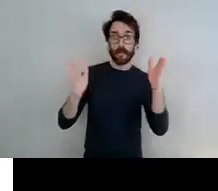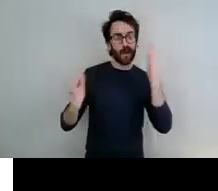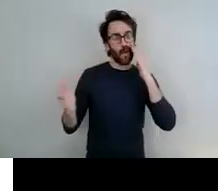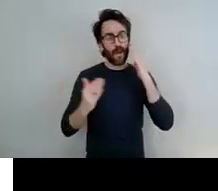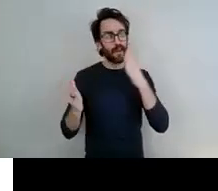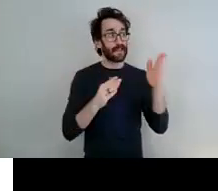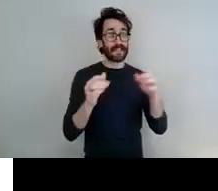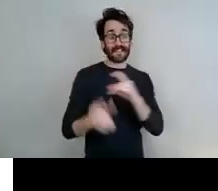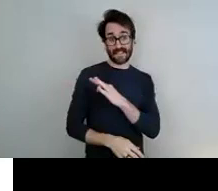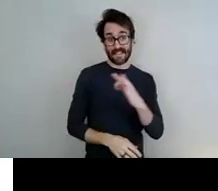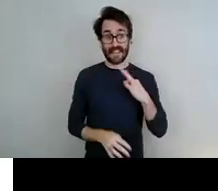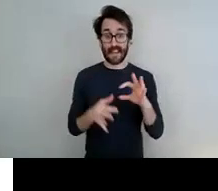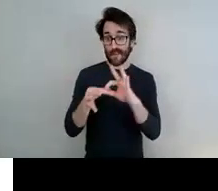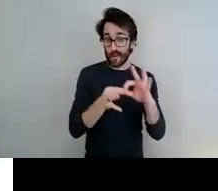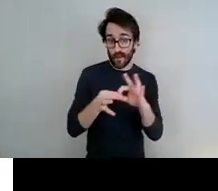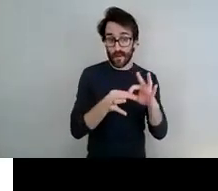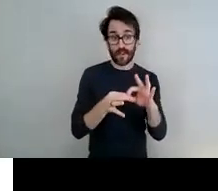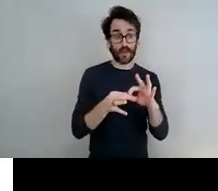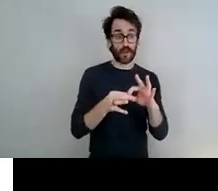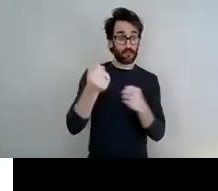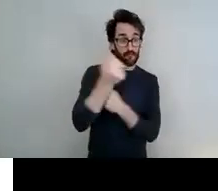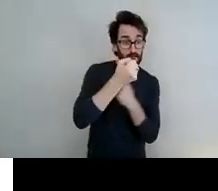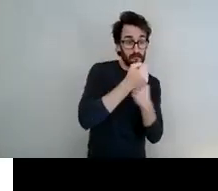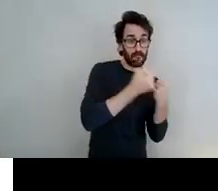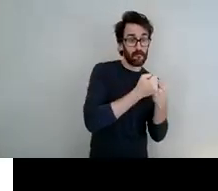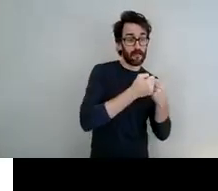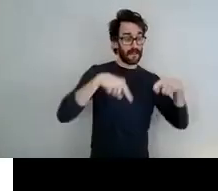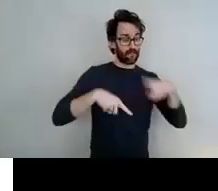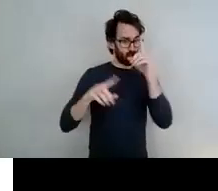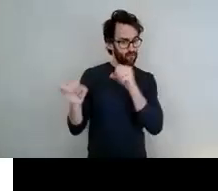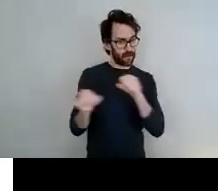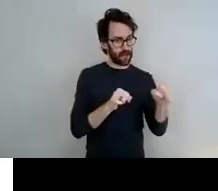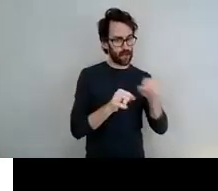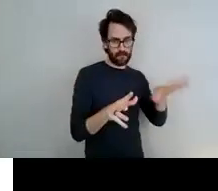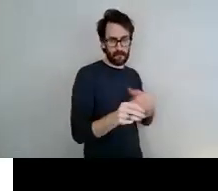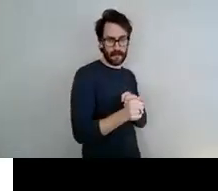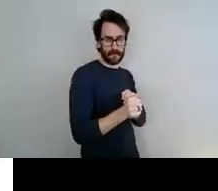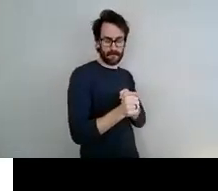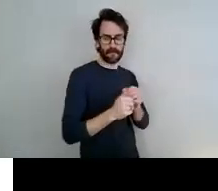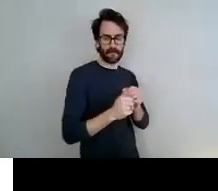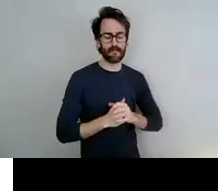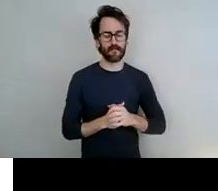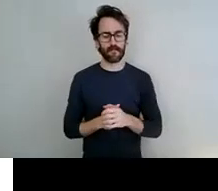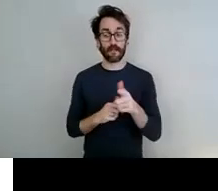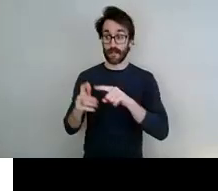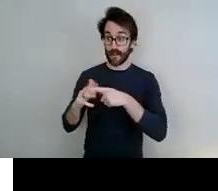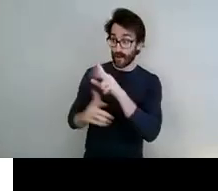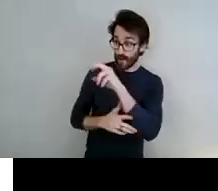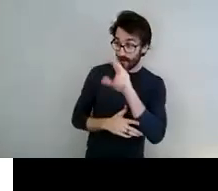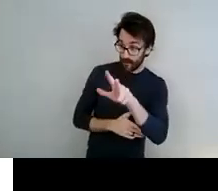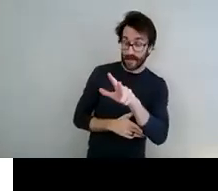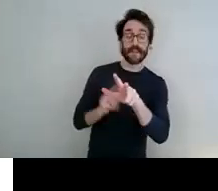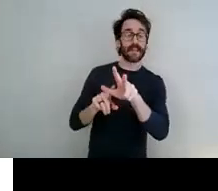services. And those pillars haven't changed since the strategy started in 2003. However, the work that we do underneath those pillars